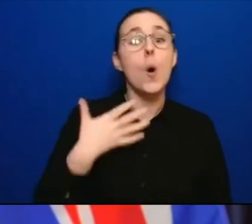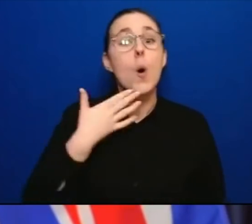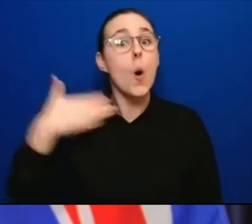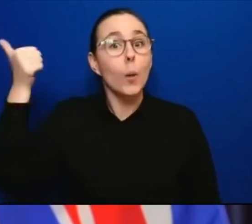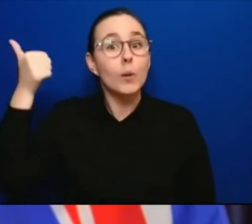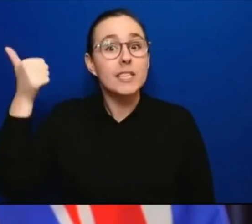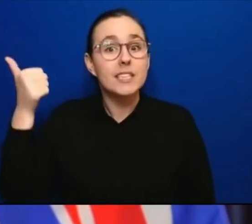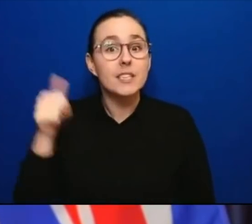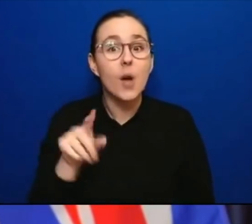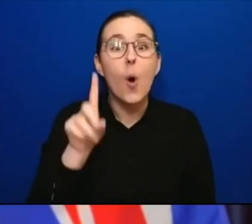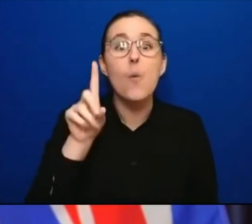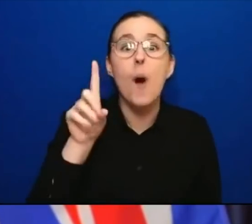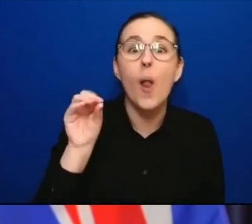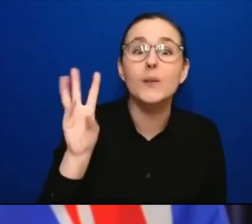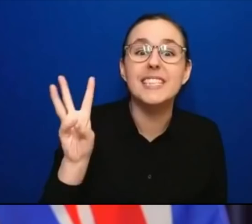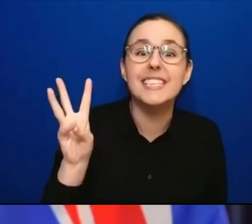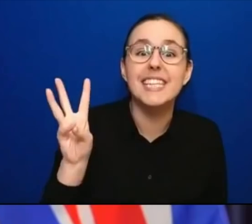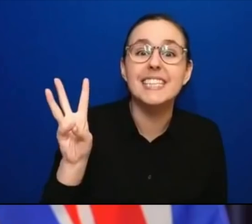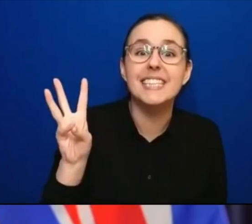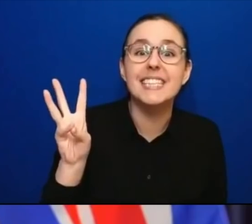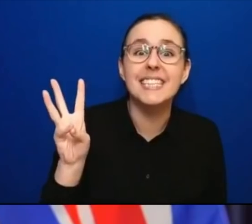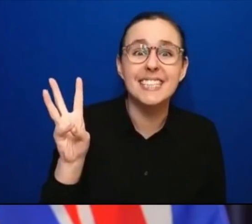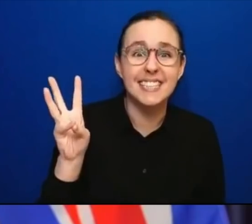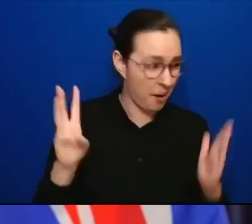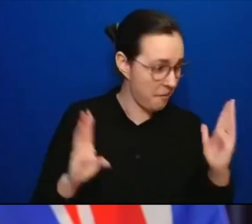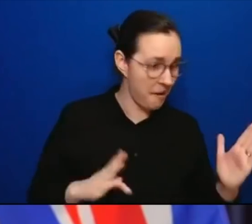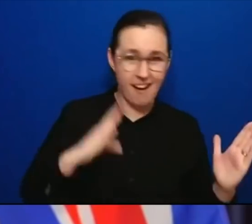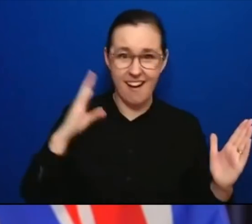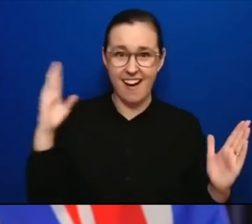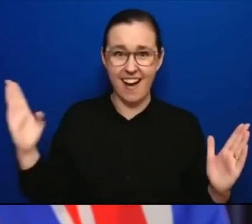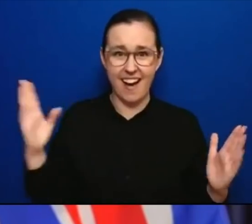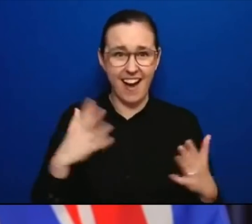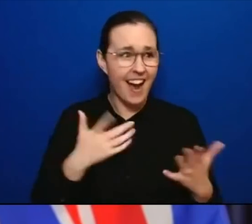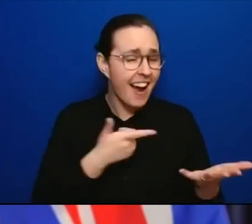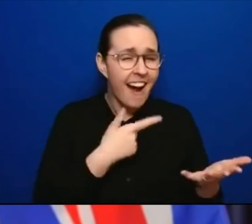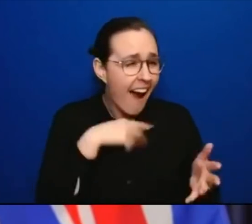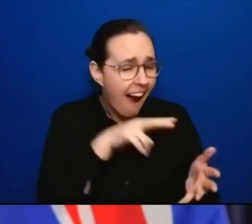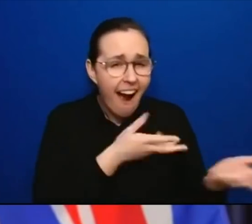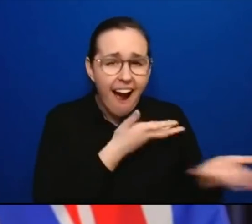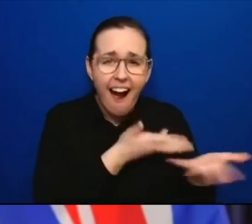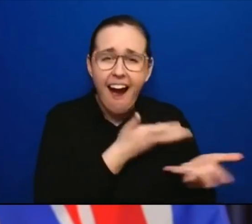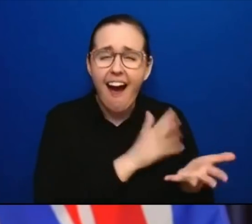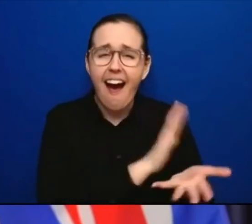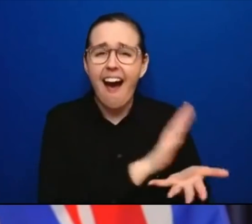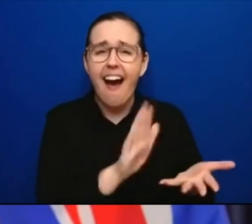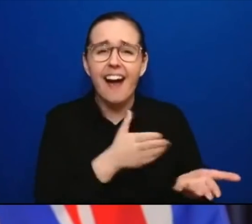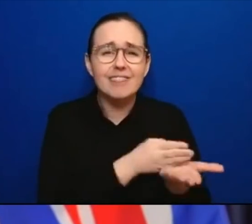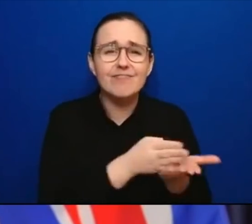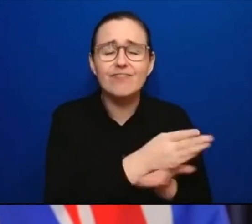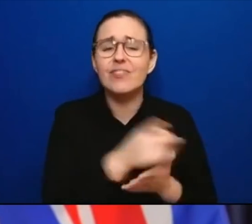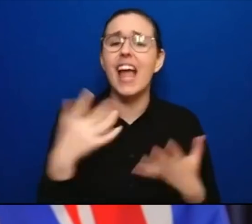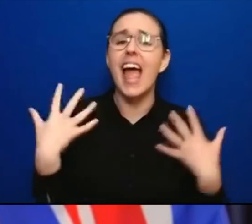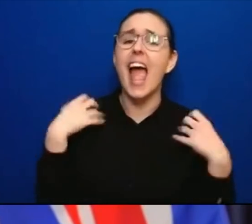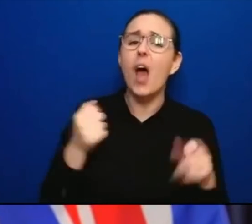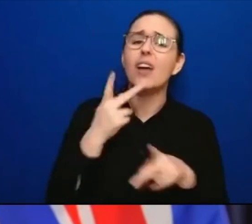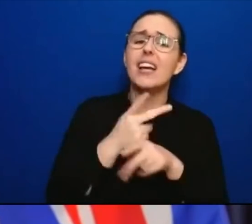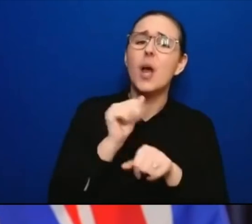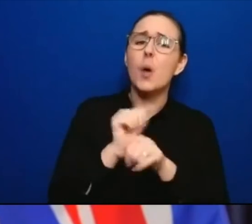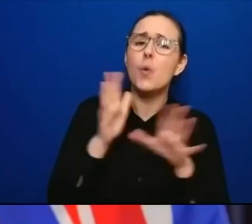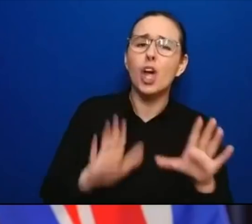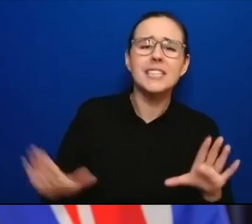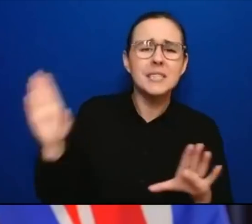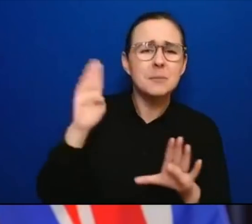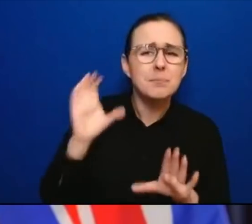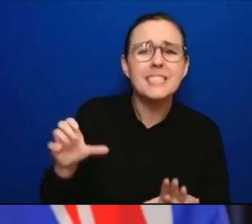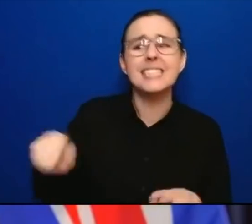this extraordinary public health effort. All I can do is express my gratitude to people of BC, to healthcare workers of BC, and our teams around the